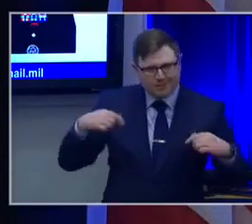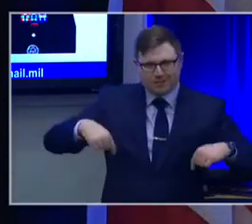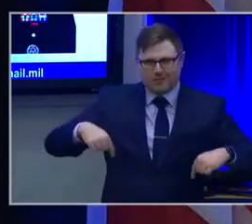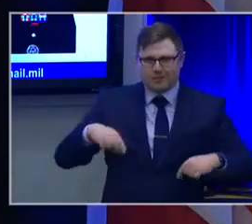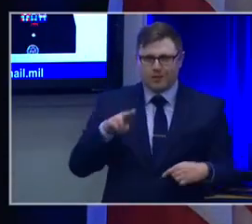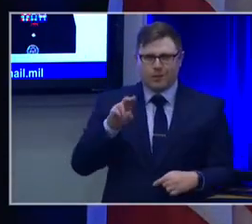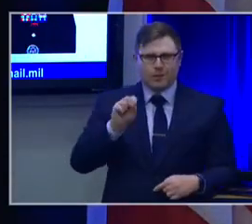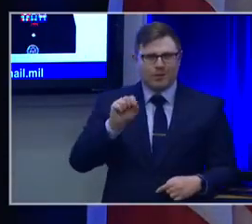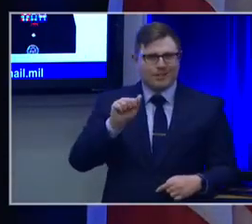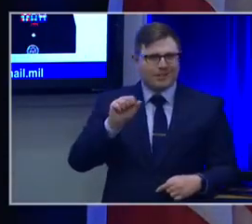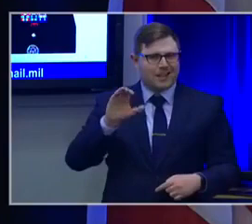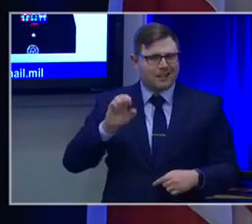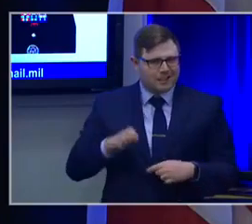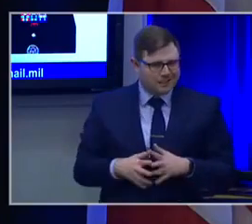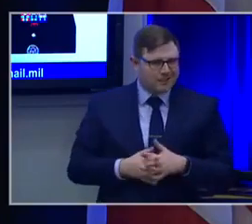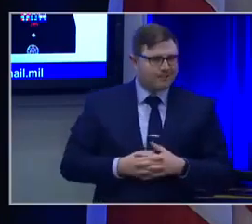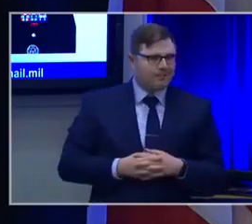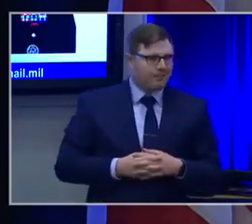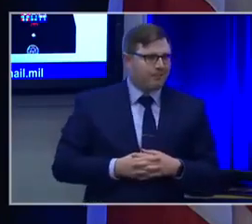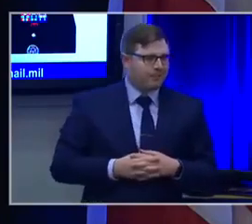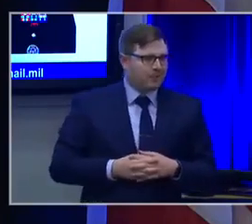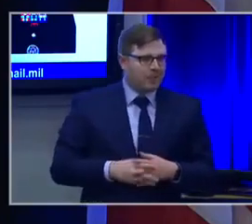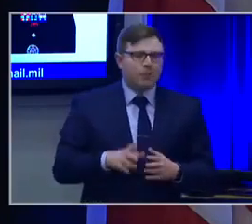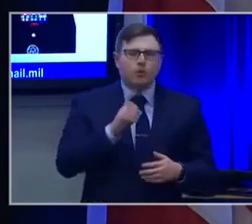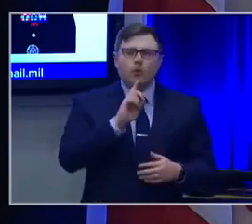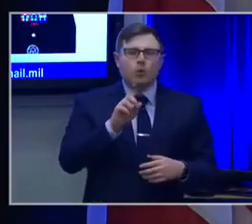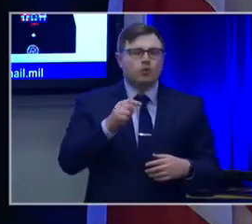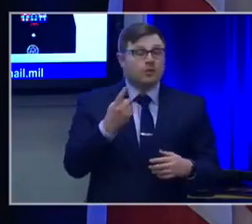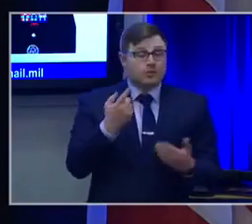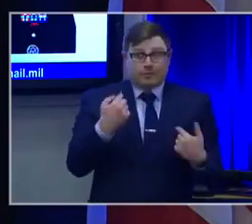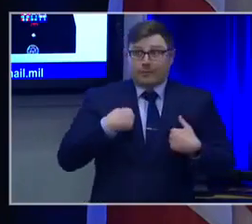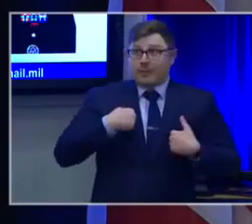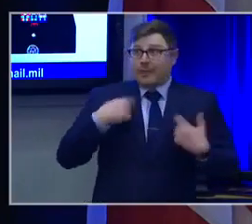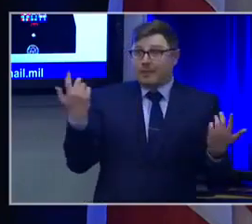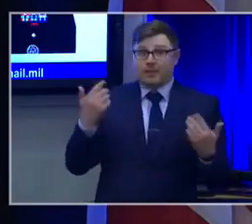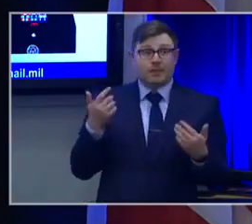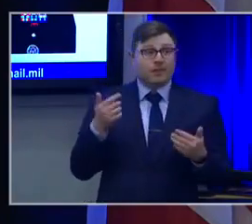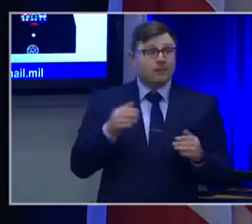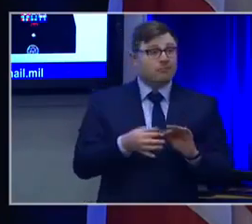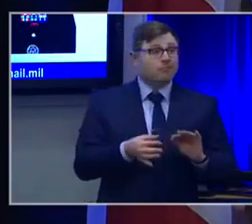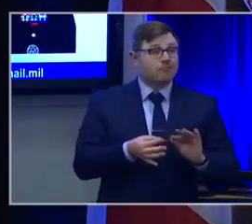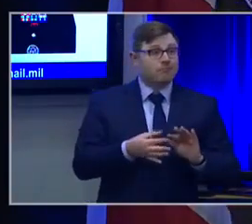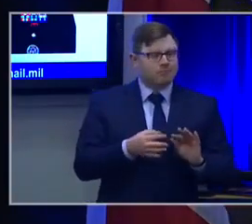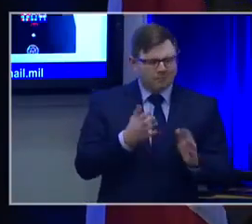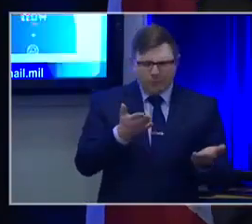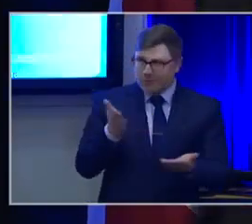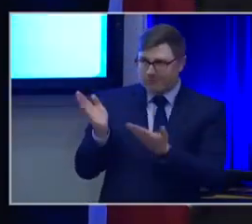But don't take it from me. I want you to take it from the men and women who actually work there. So go ahead and roll the tape, please.